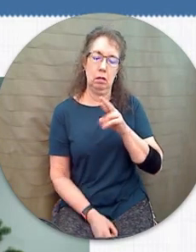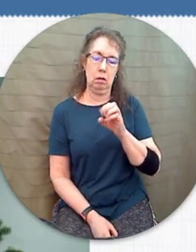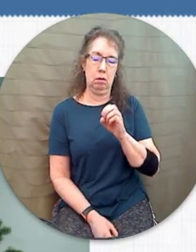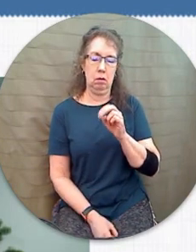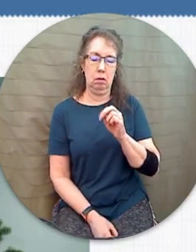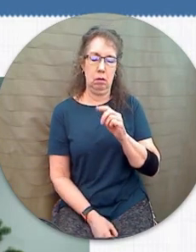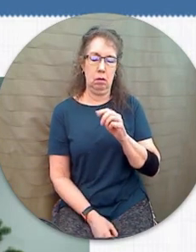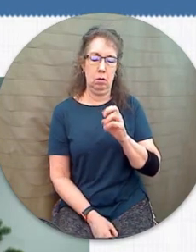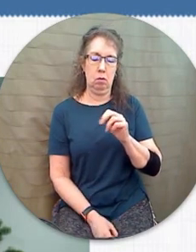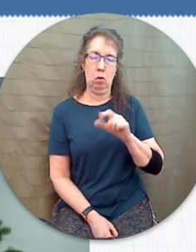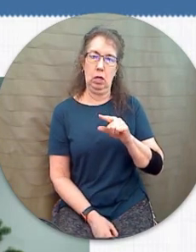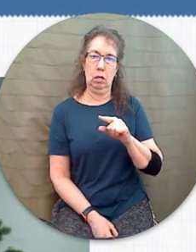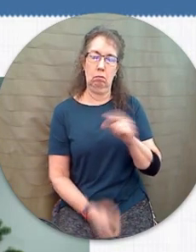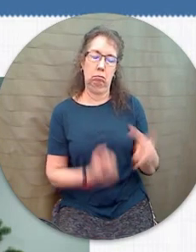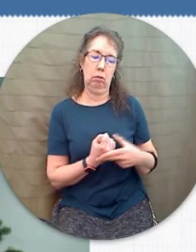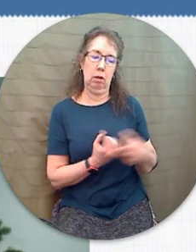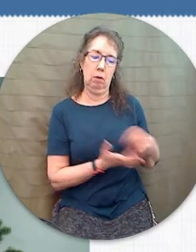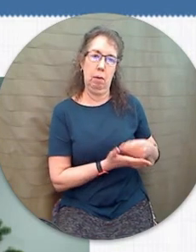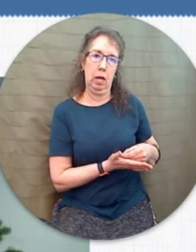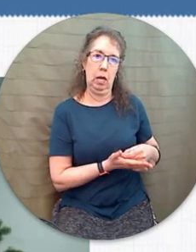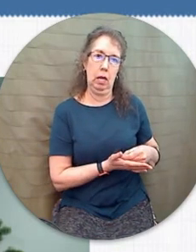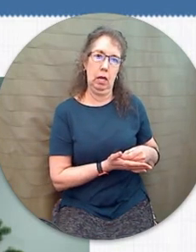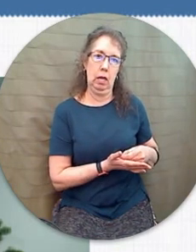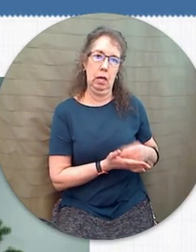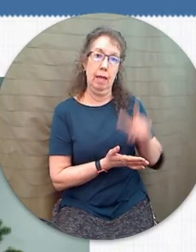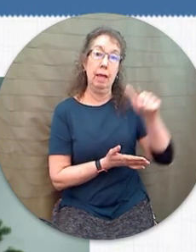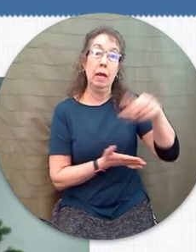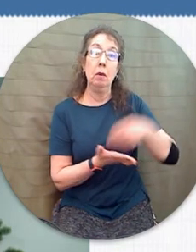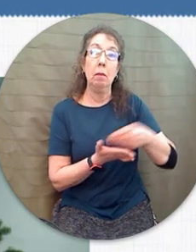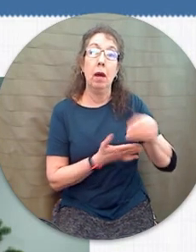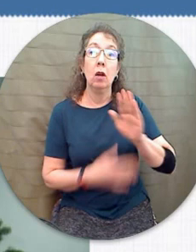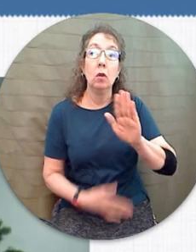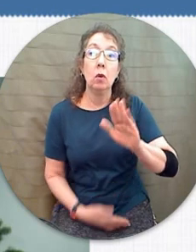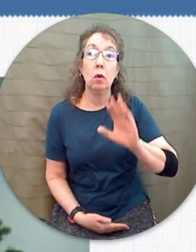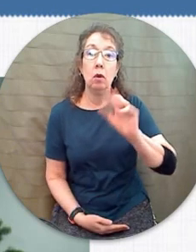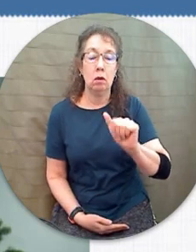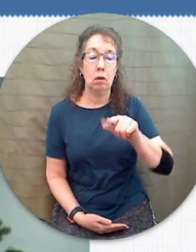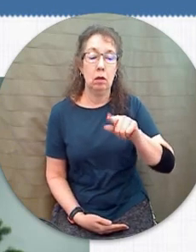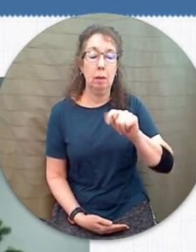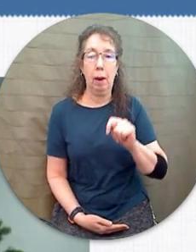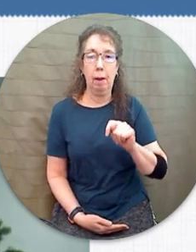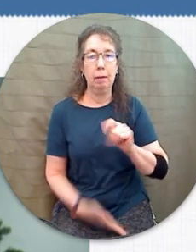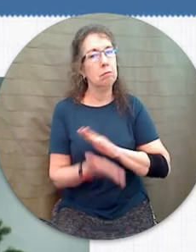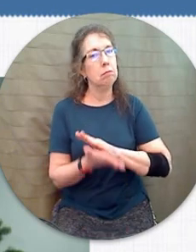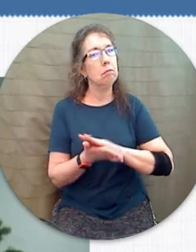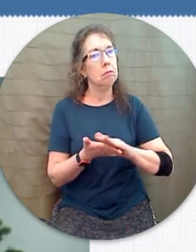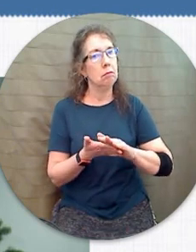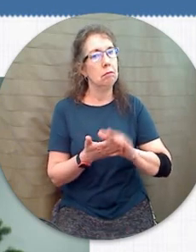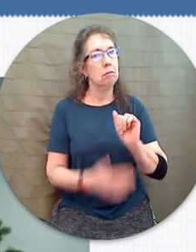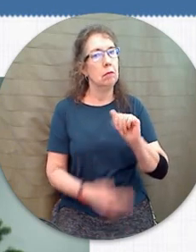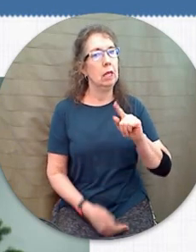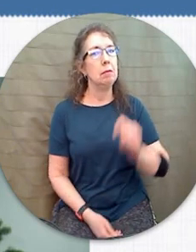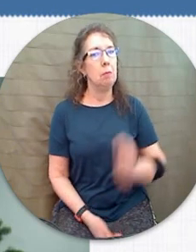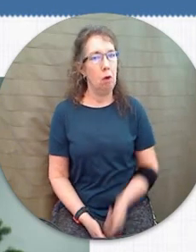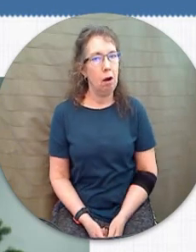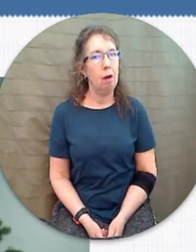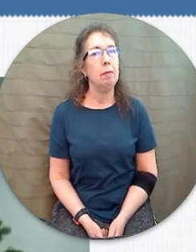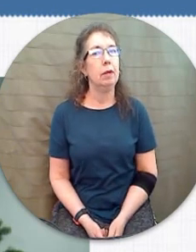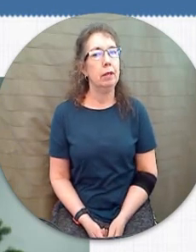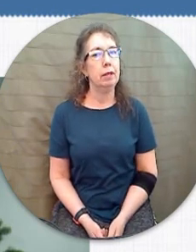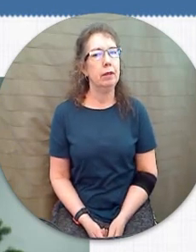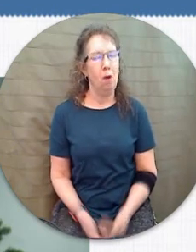up, and that you end up buying your own apartment. And it's a nice apartment, and